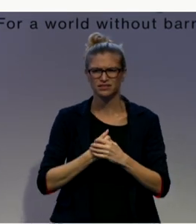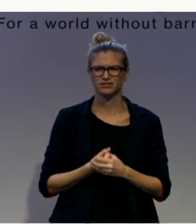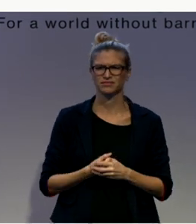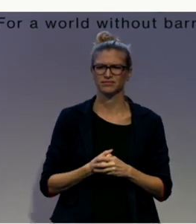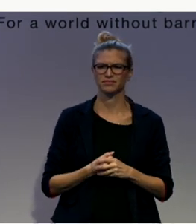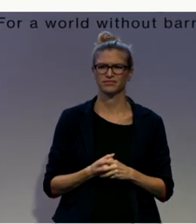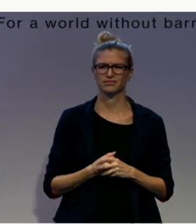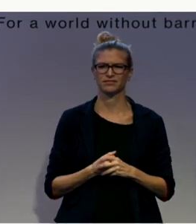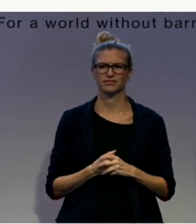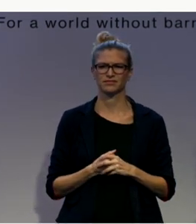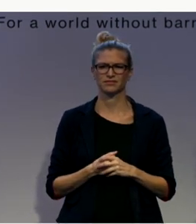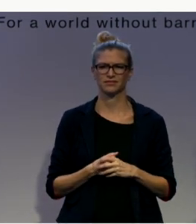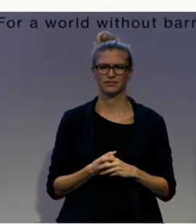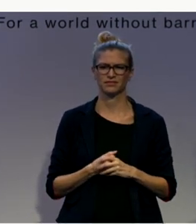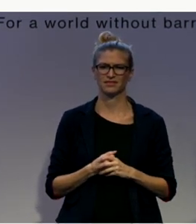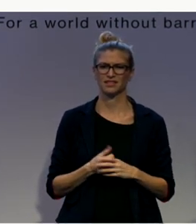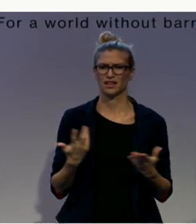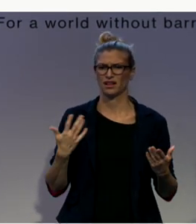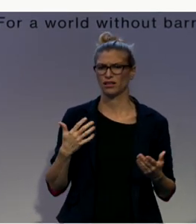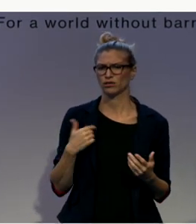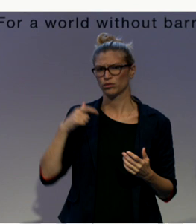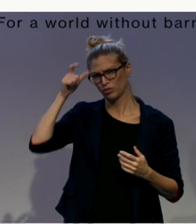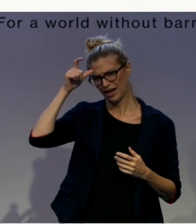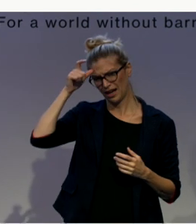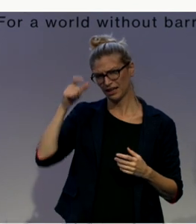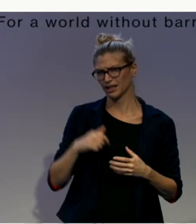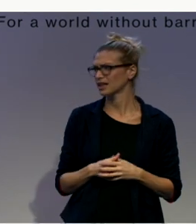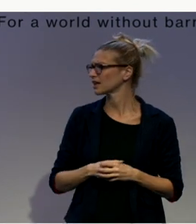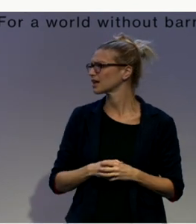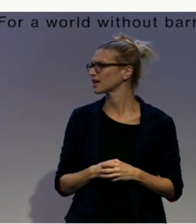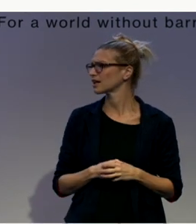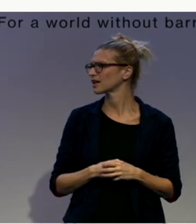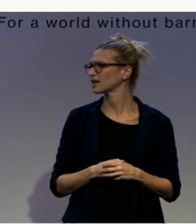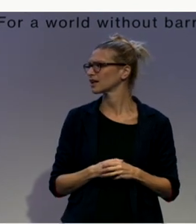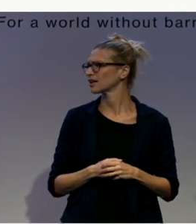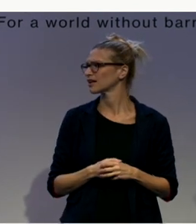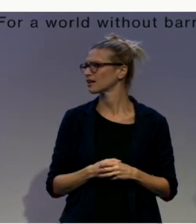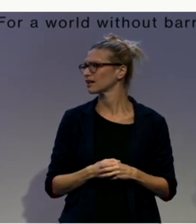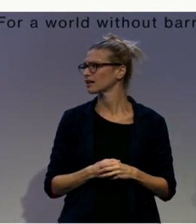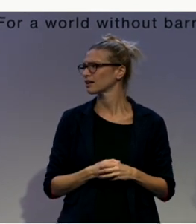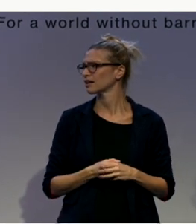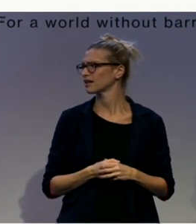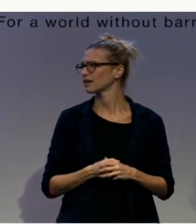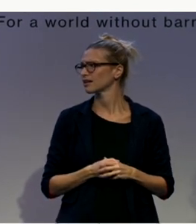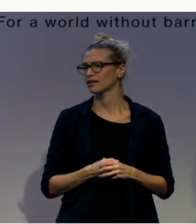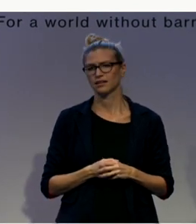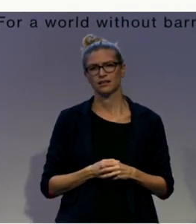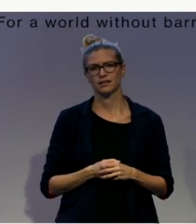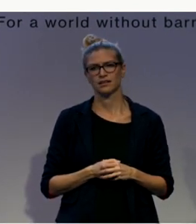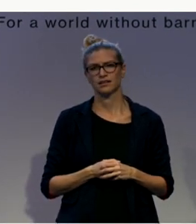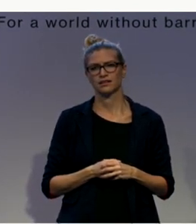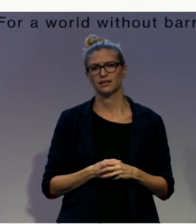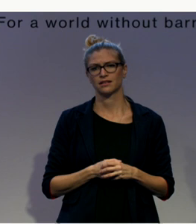Ale will answer, and I'll elaborate. When it comes to social awareness, we are working on parallel